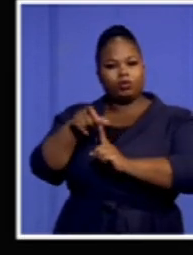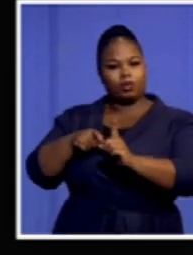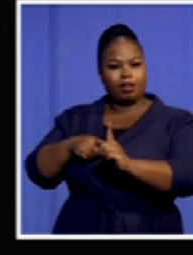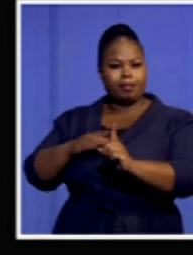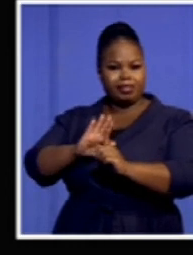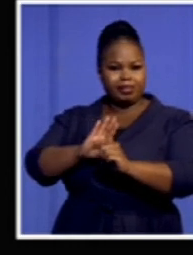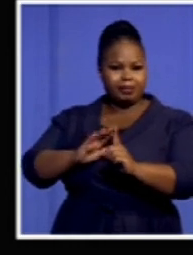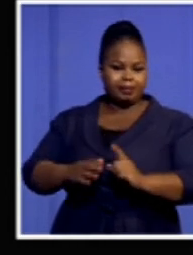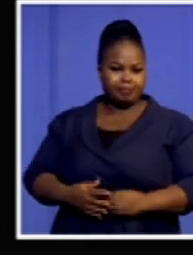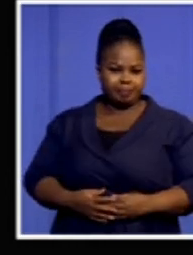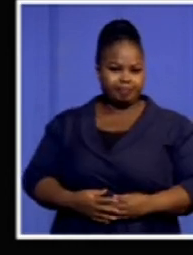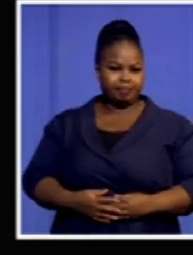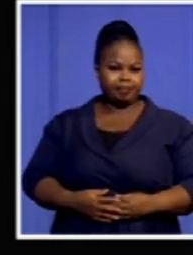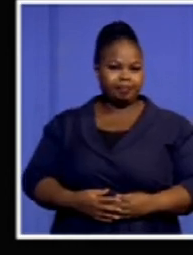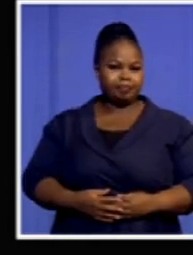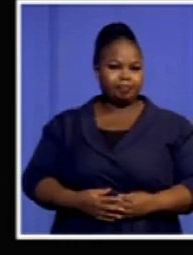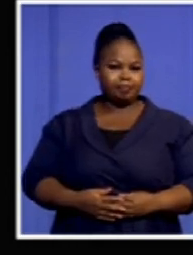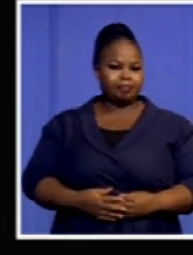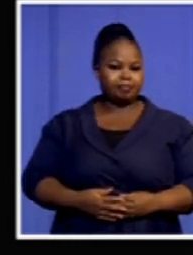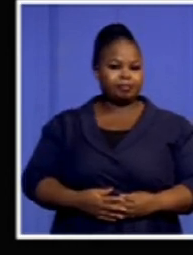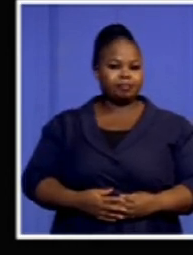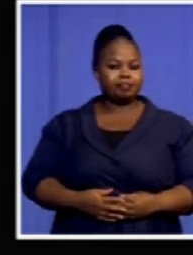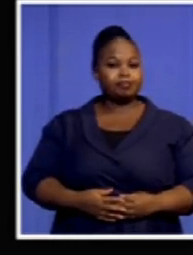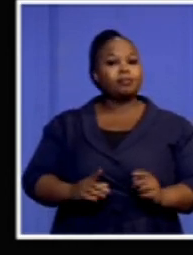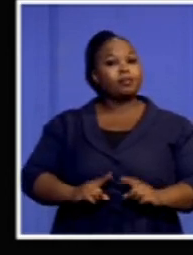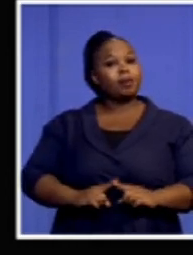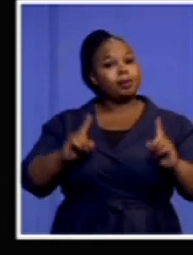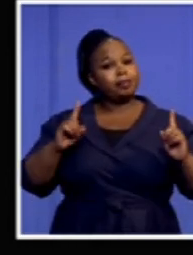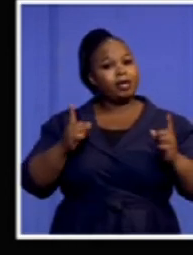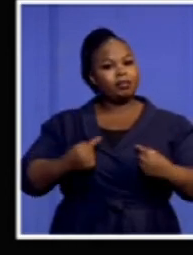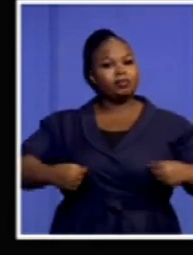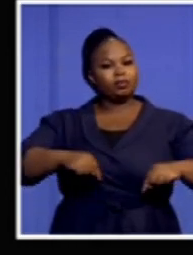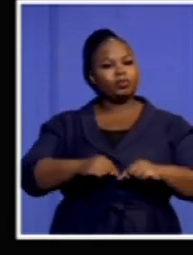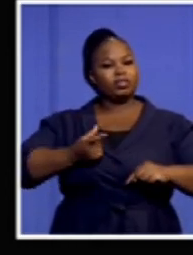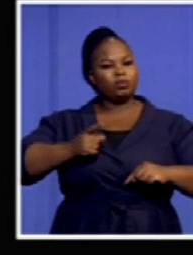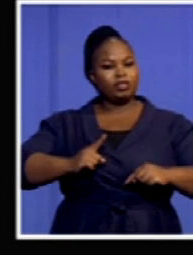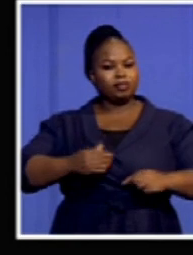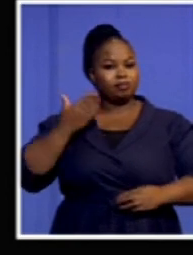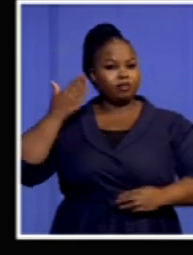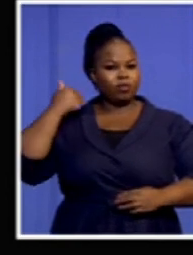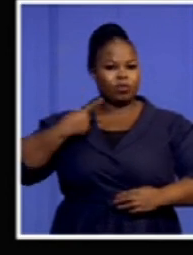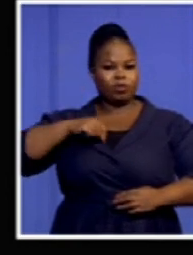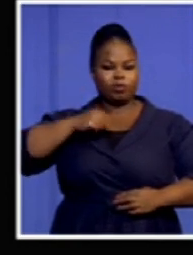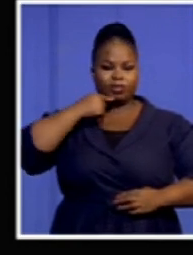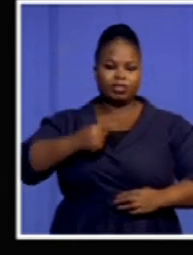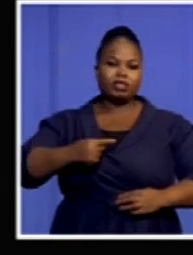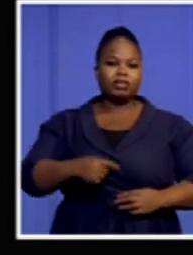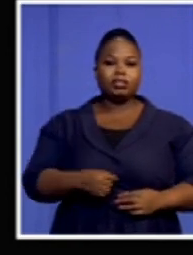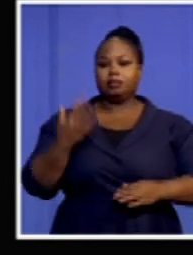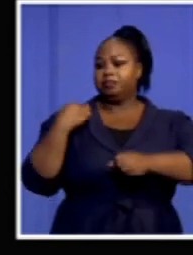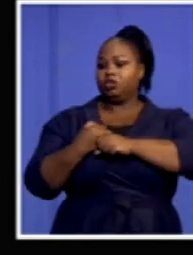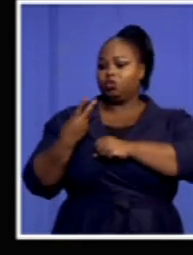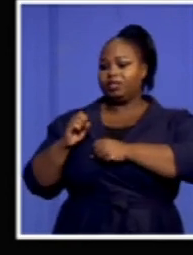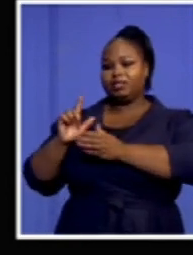person. However, what we have done, as we have indicated, to say that the 2017 regulations were not geared